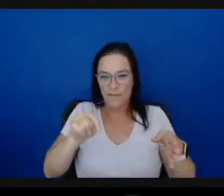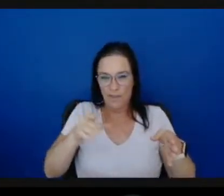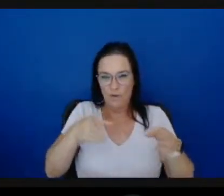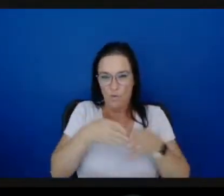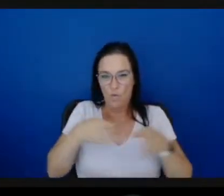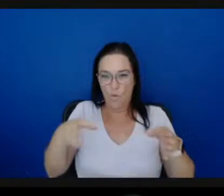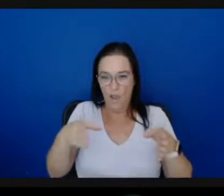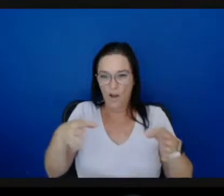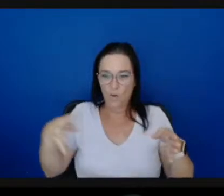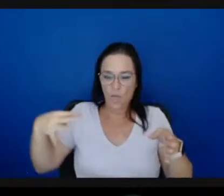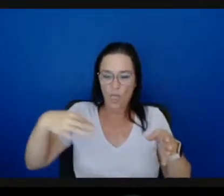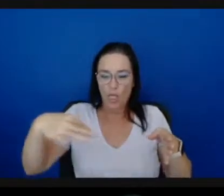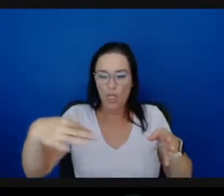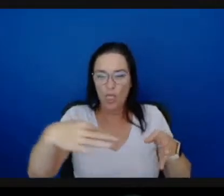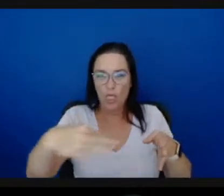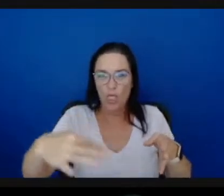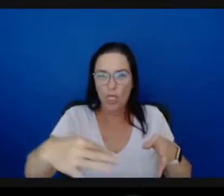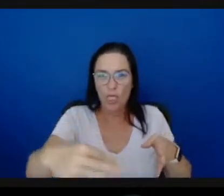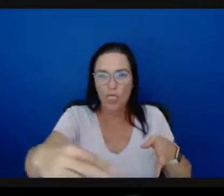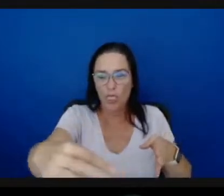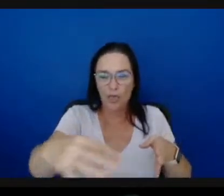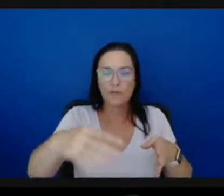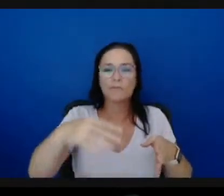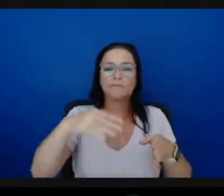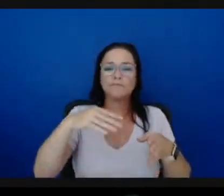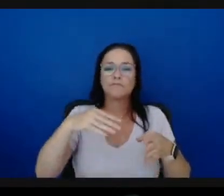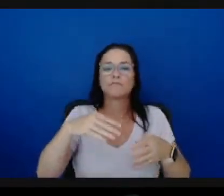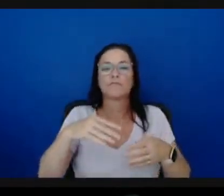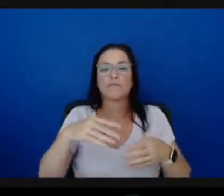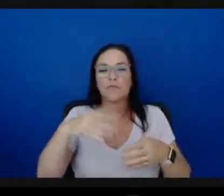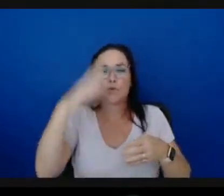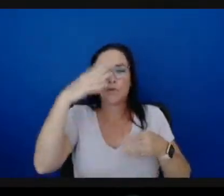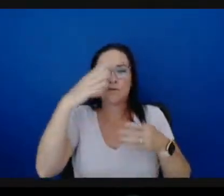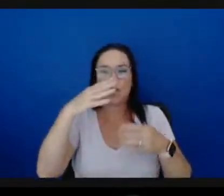wide black margins and active front of an aa flow.